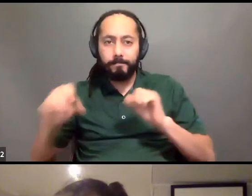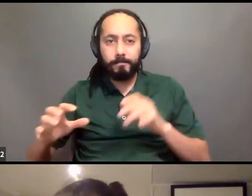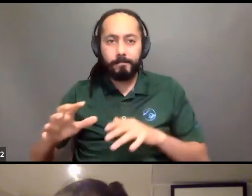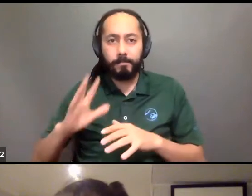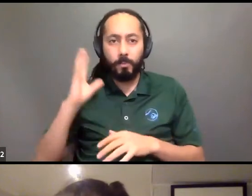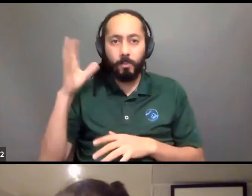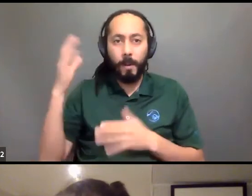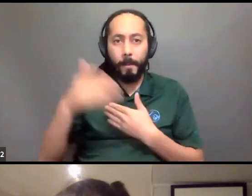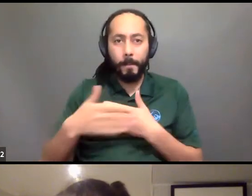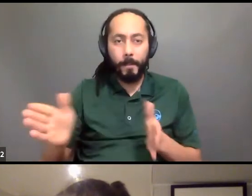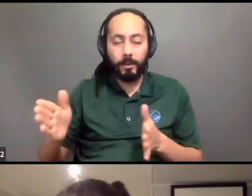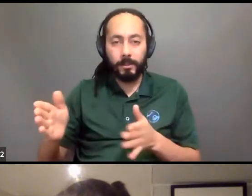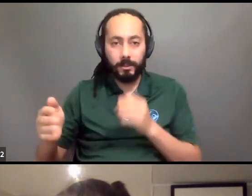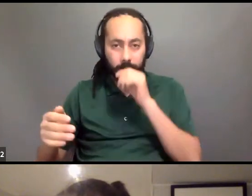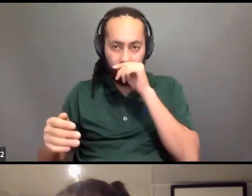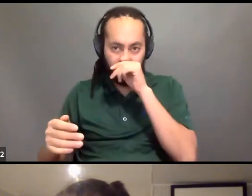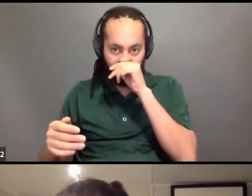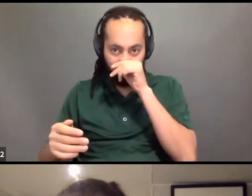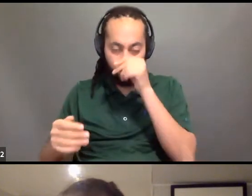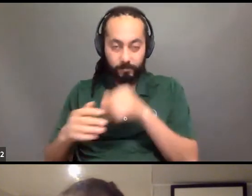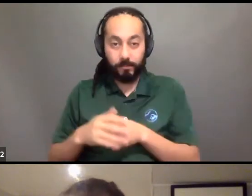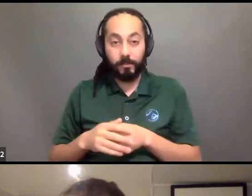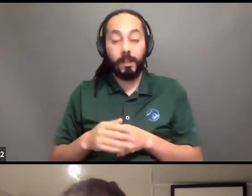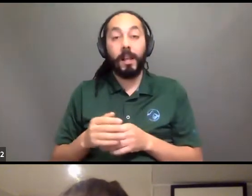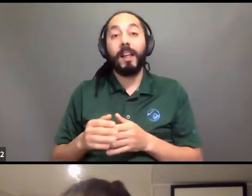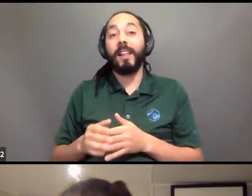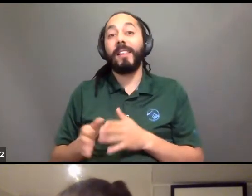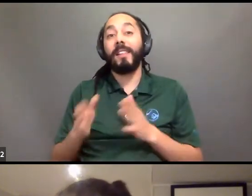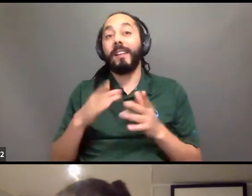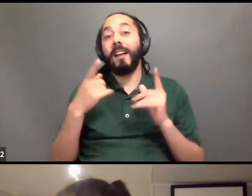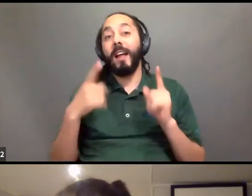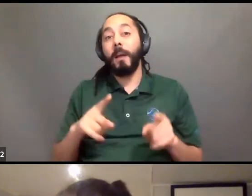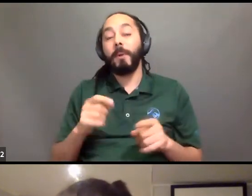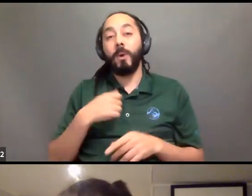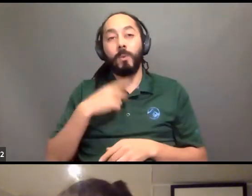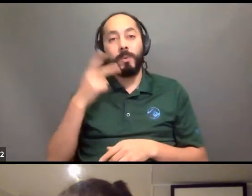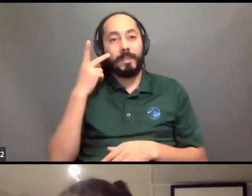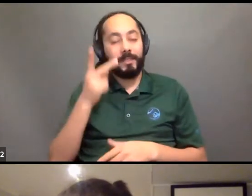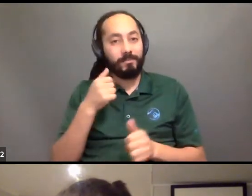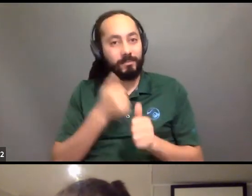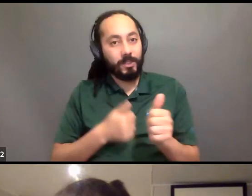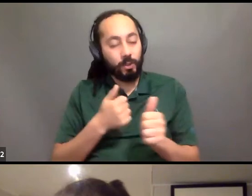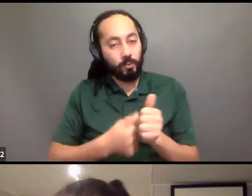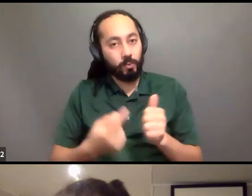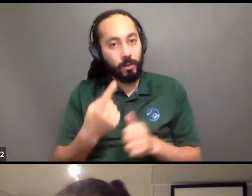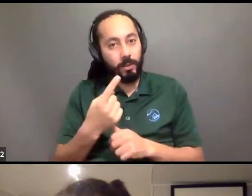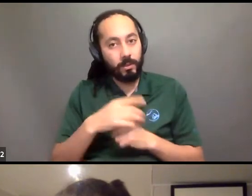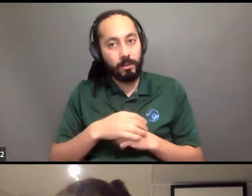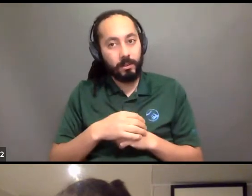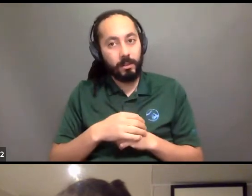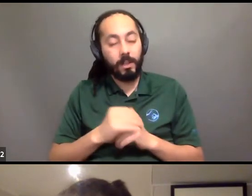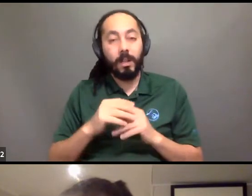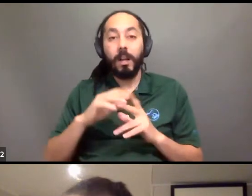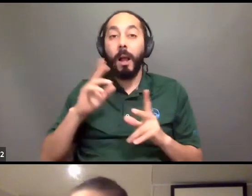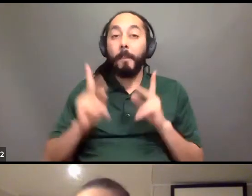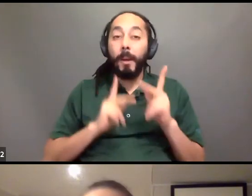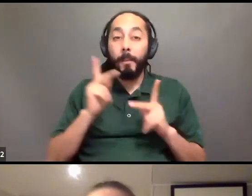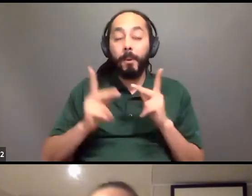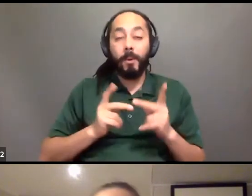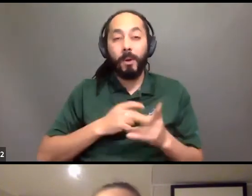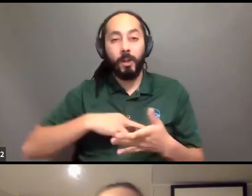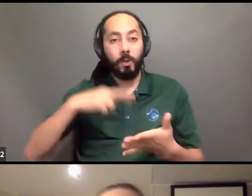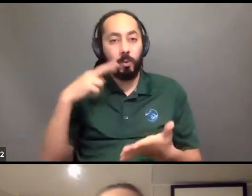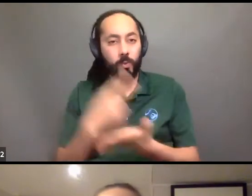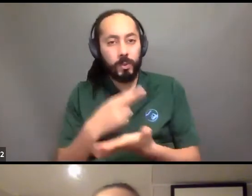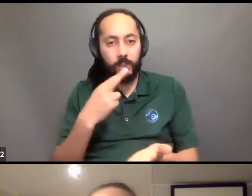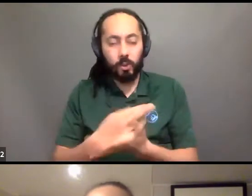doorsteps, then we kind of see everyone, as it were. The people where the resources are extracted to make